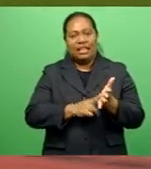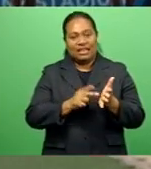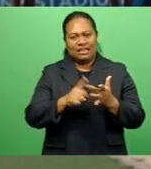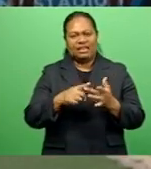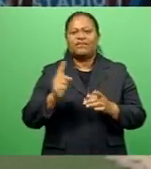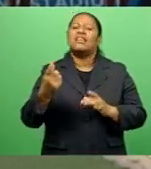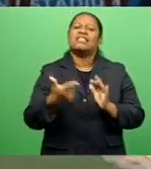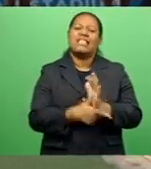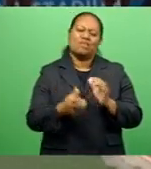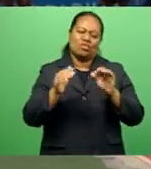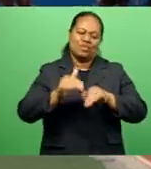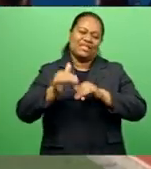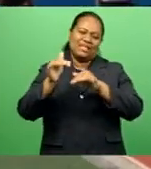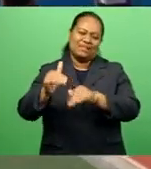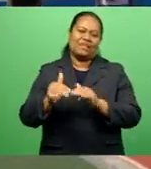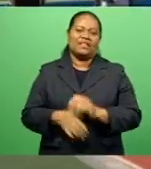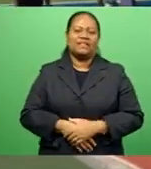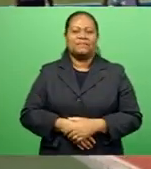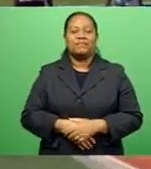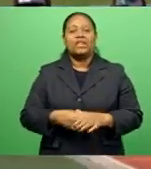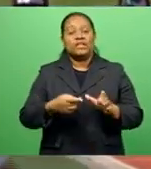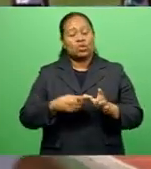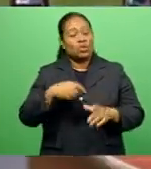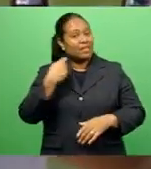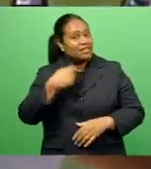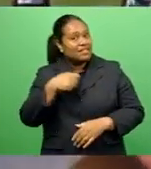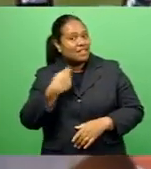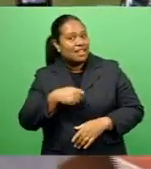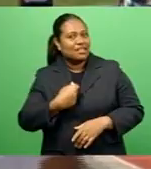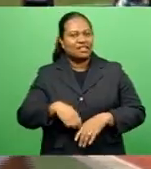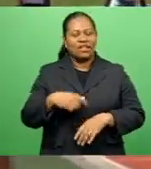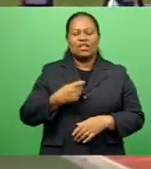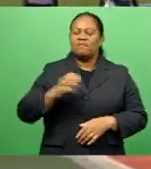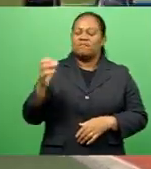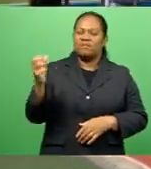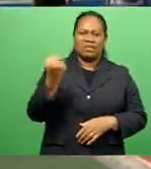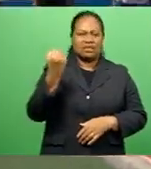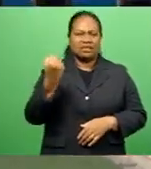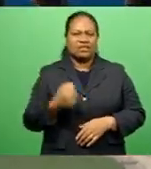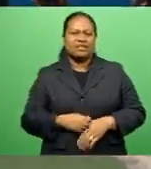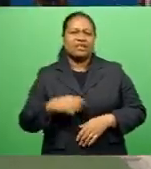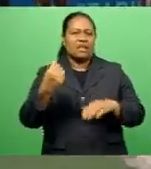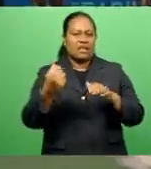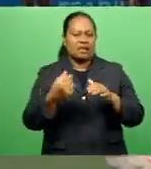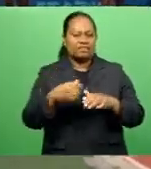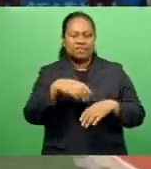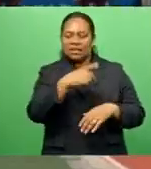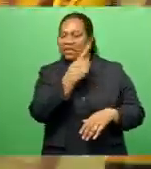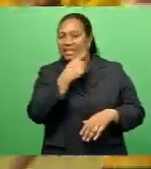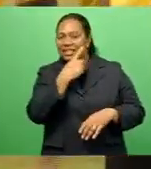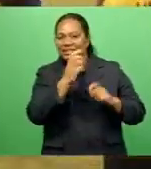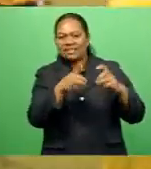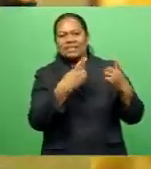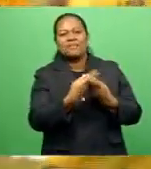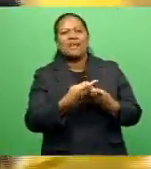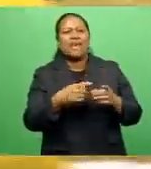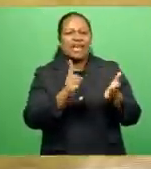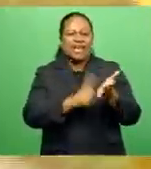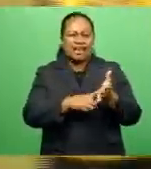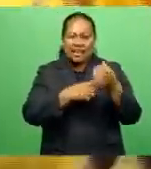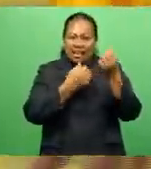competition. Andi Dhakomba School will be defending the girls' title, while Leline Memorial School are the holders of the boys'